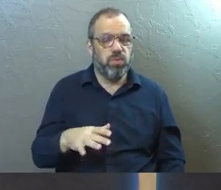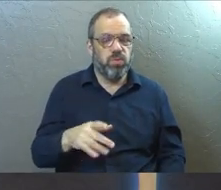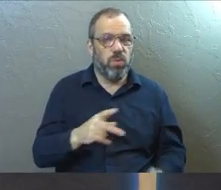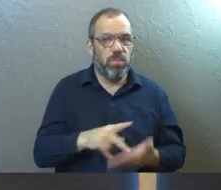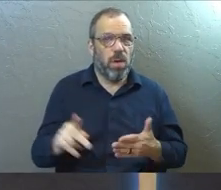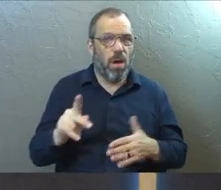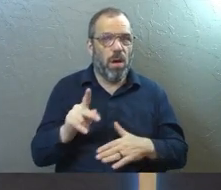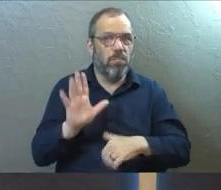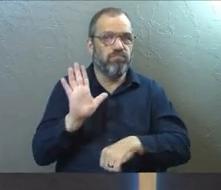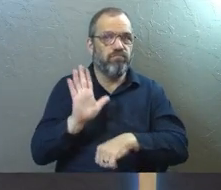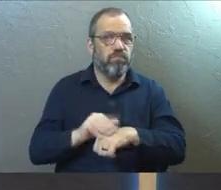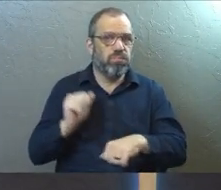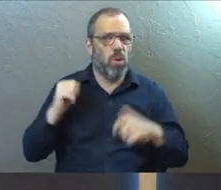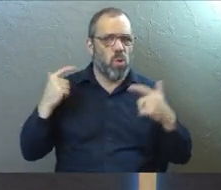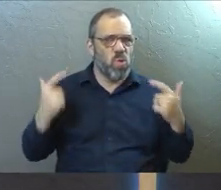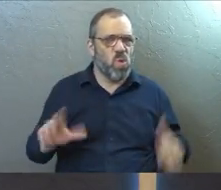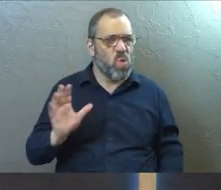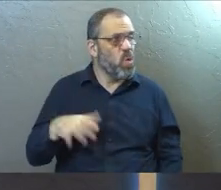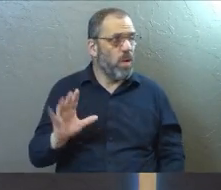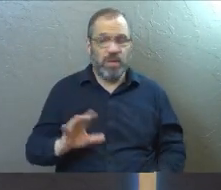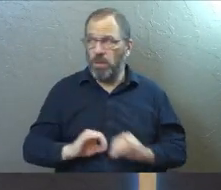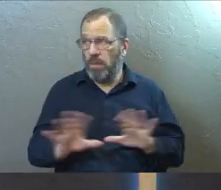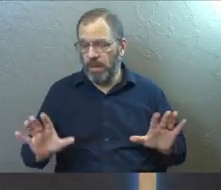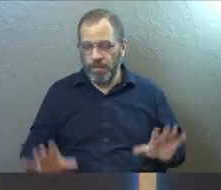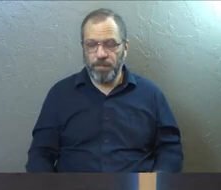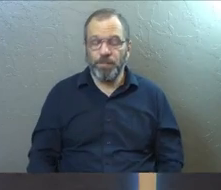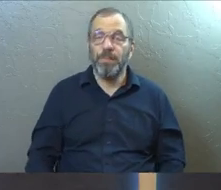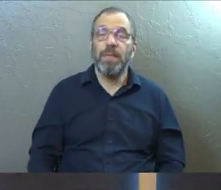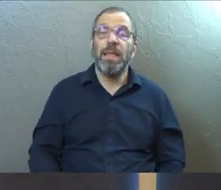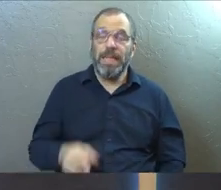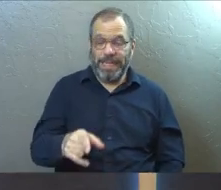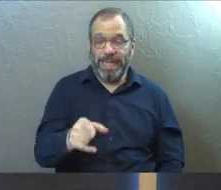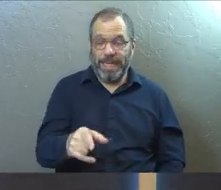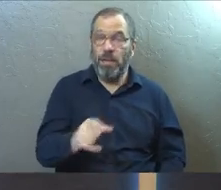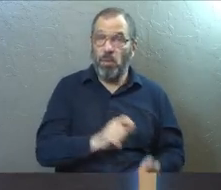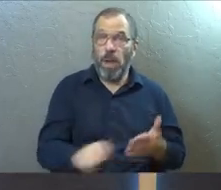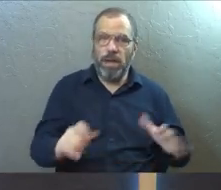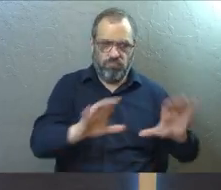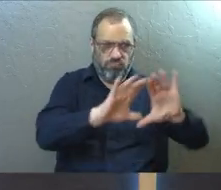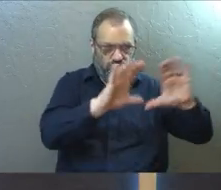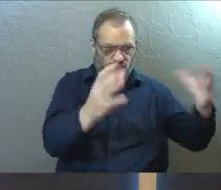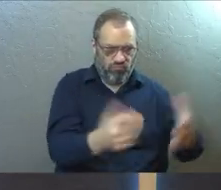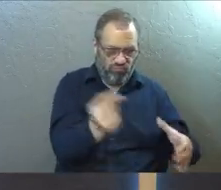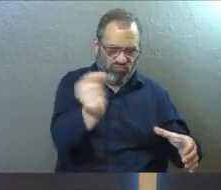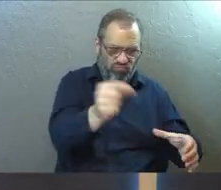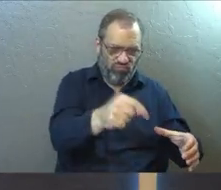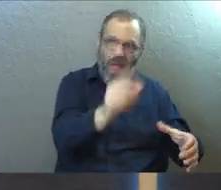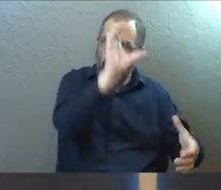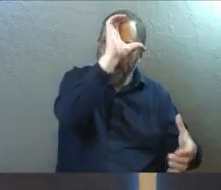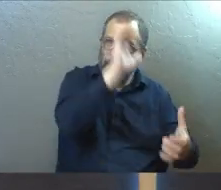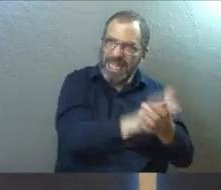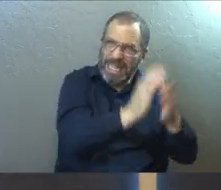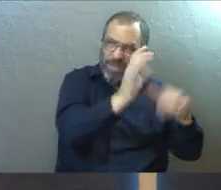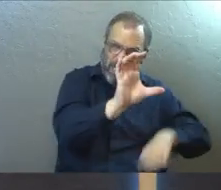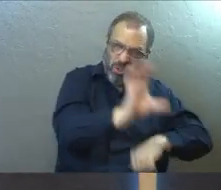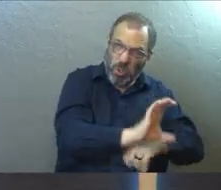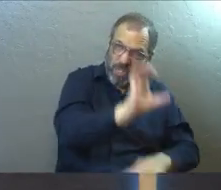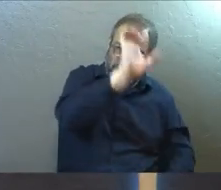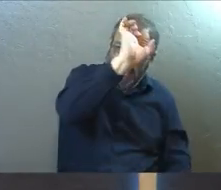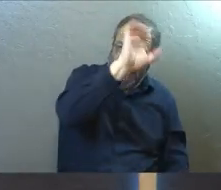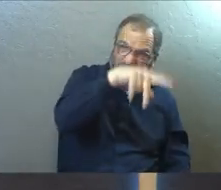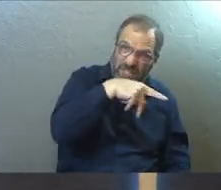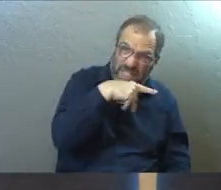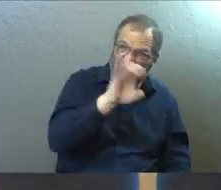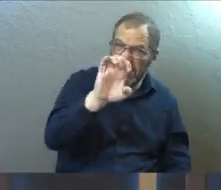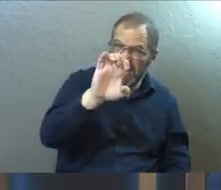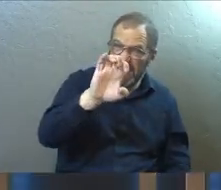here to this group, right? And so let me just clarify on this. He is talking, again, to a group of believers, the church in Ephesus, these people who have